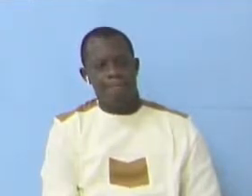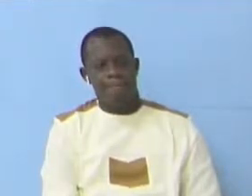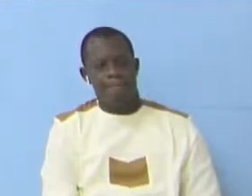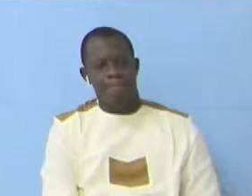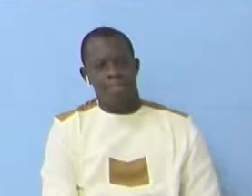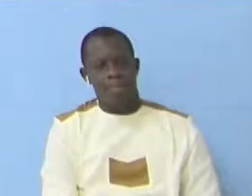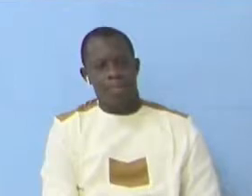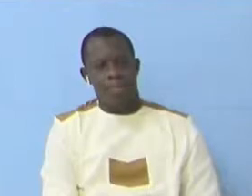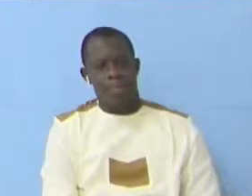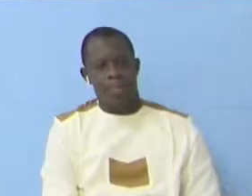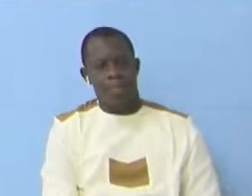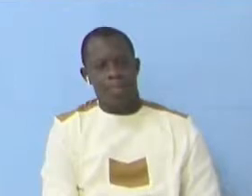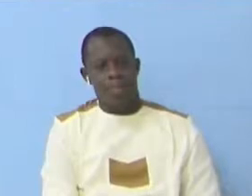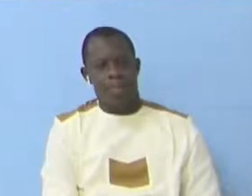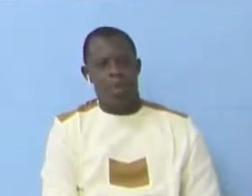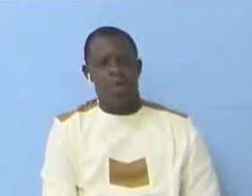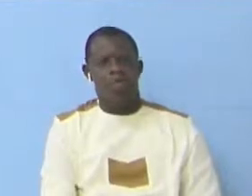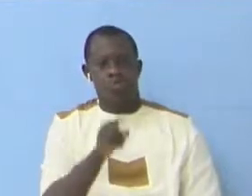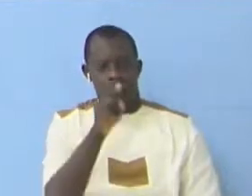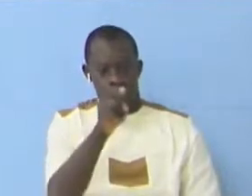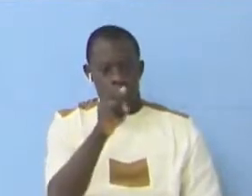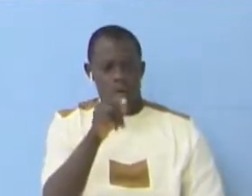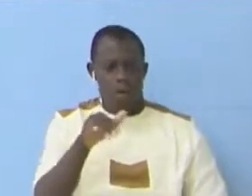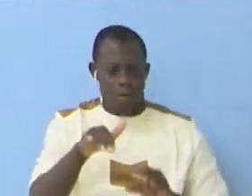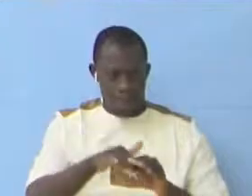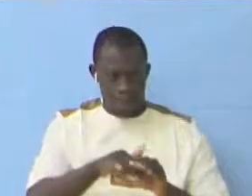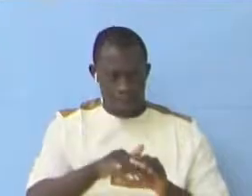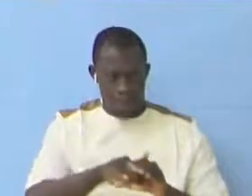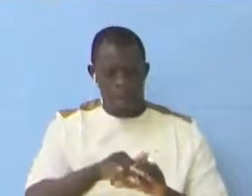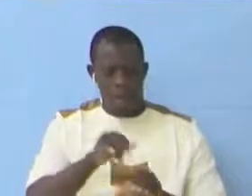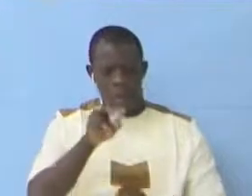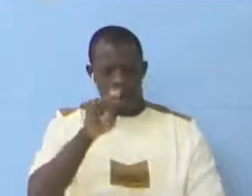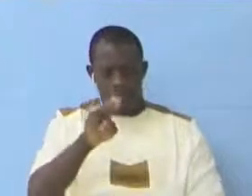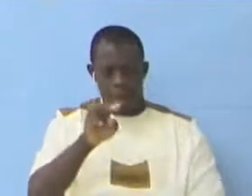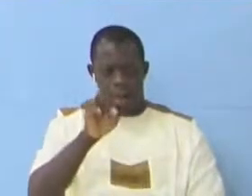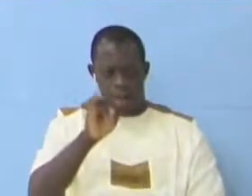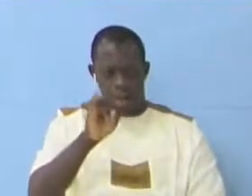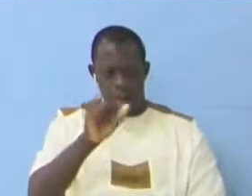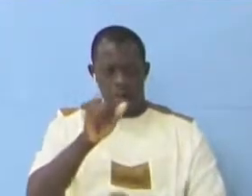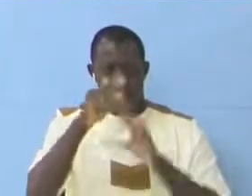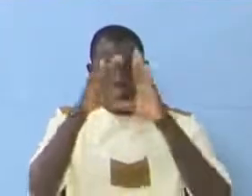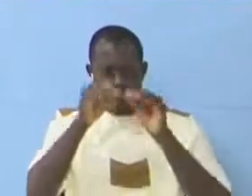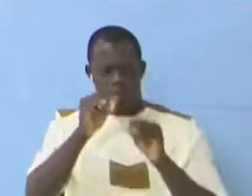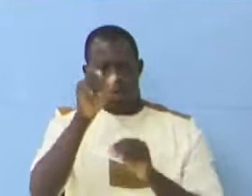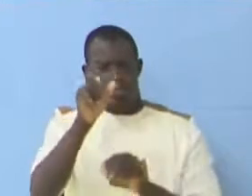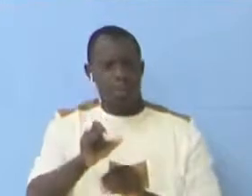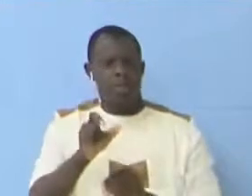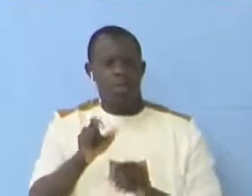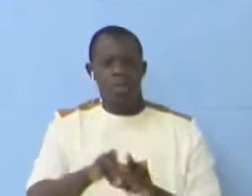You are an NIA officer. We do not have any